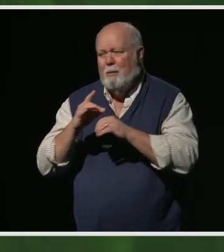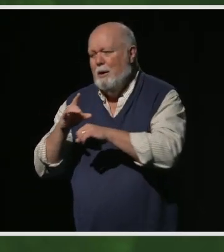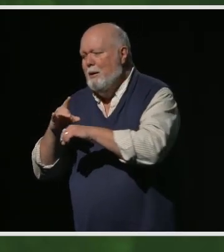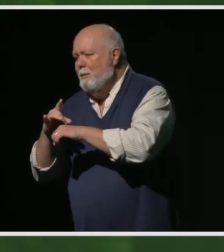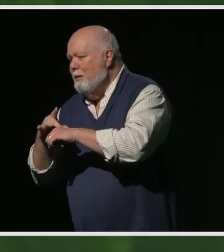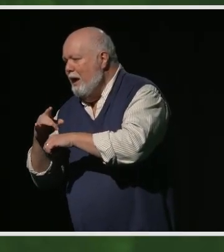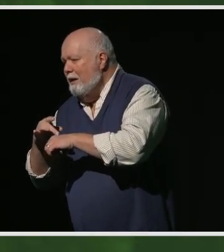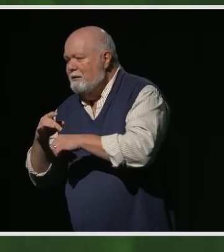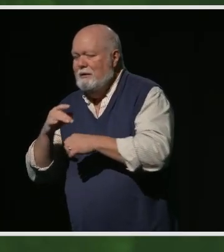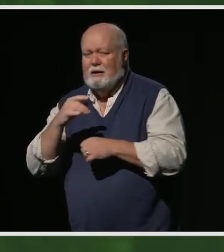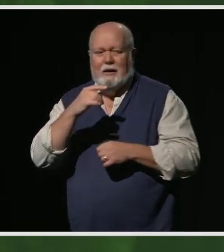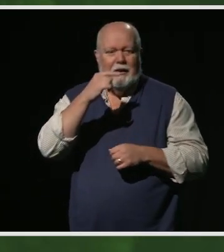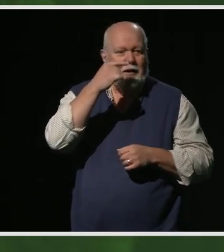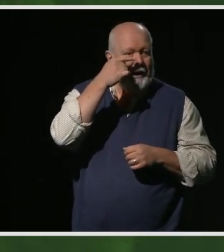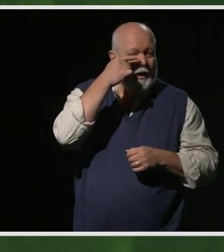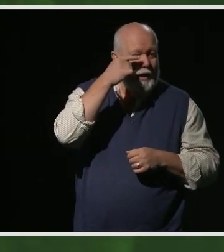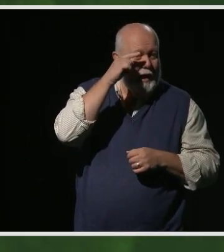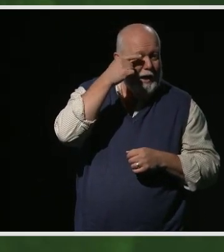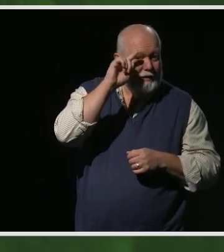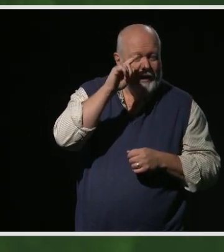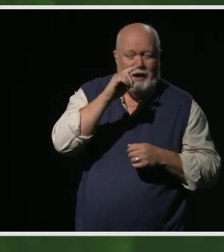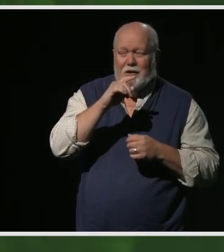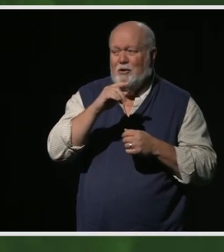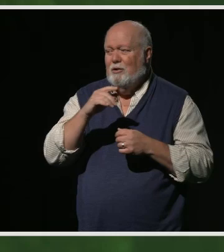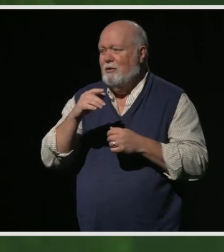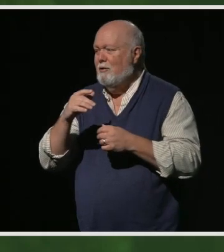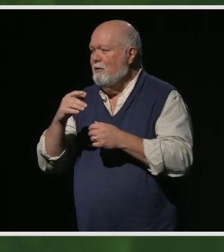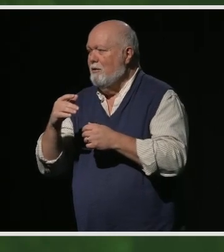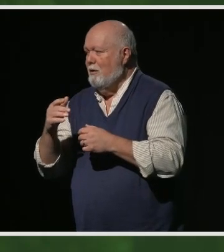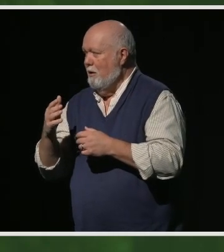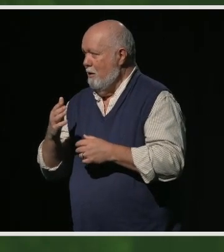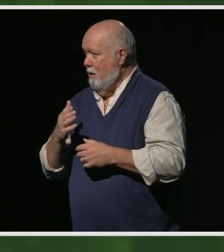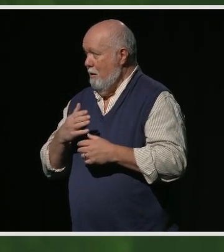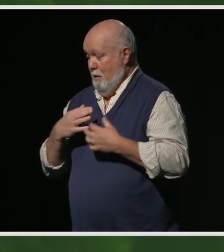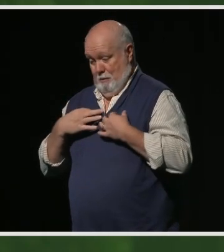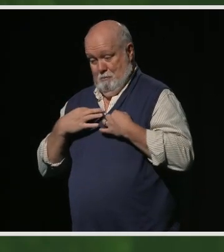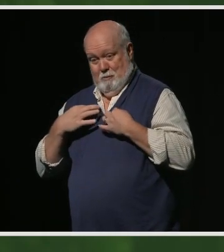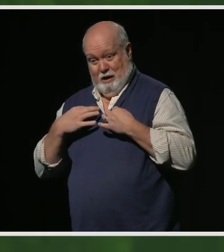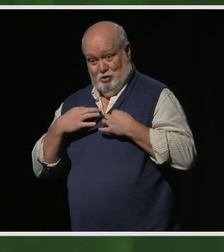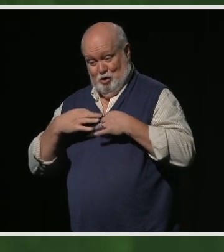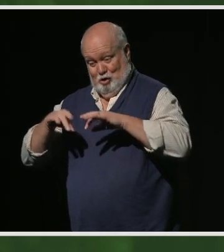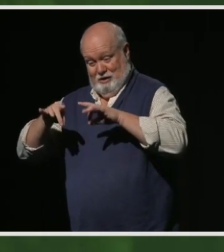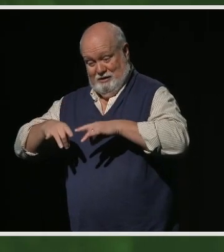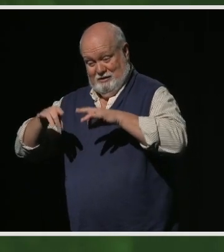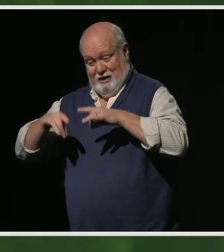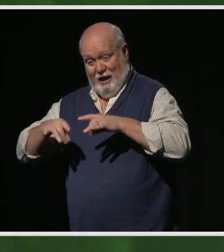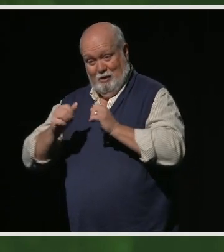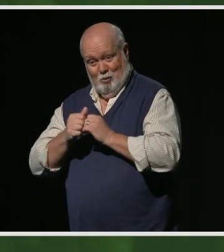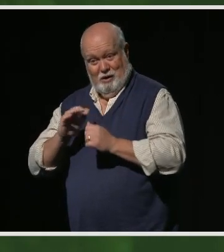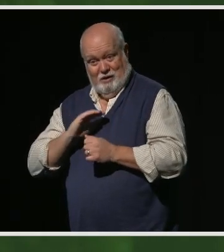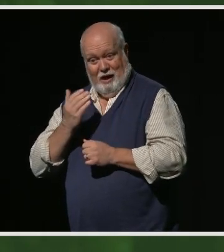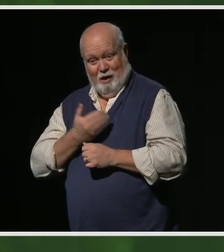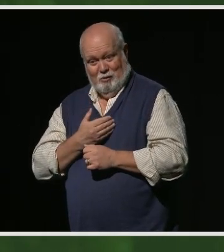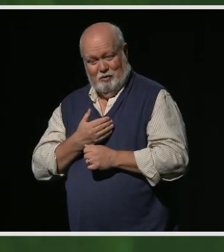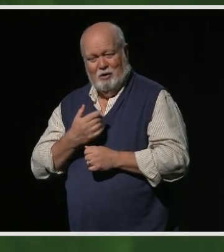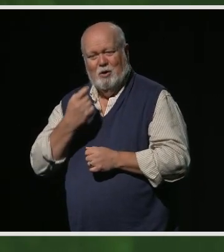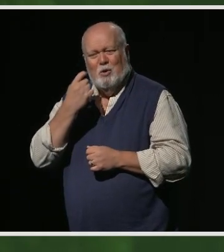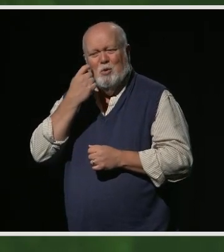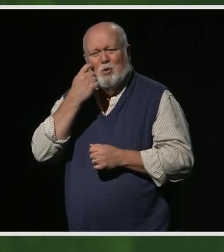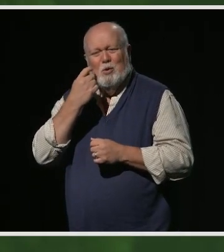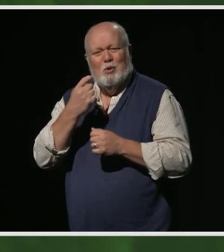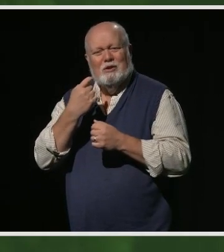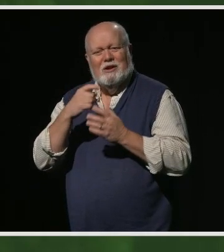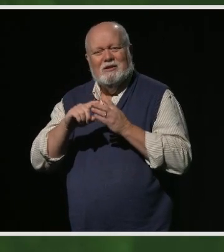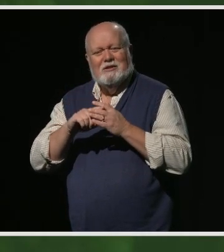eyeliners, mascara with a cosmetics brand. My shirt is dyed with our pigment. We just launched denim with